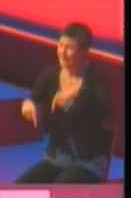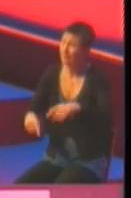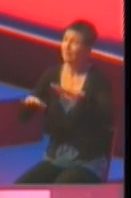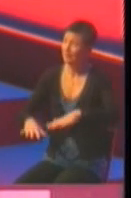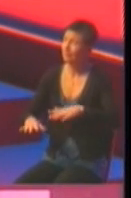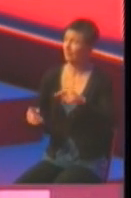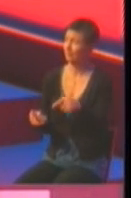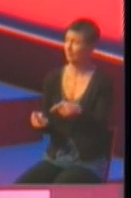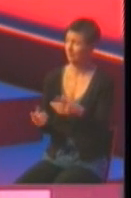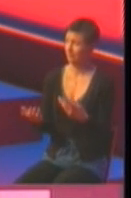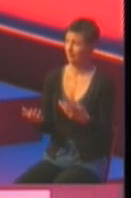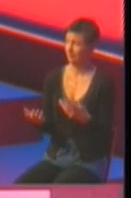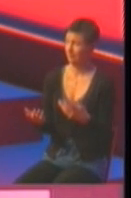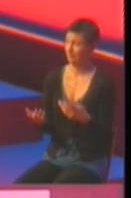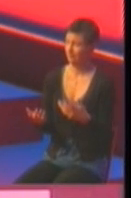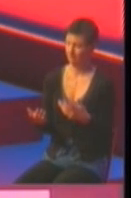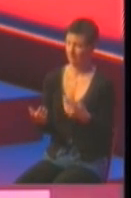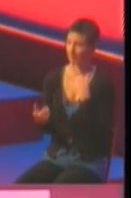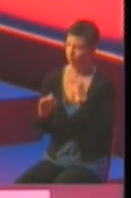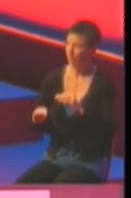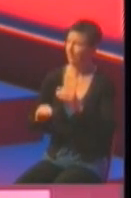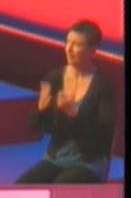stationed here at home.